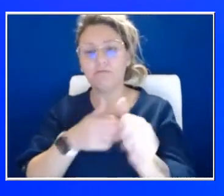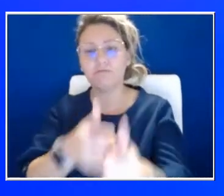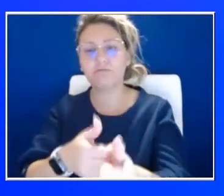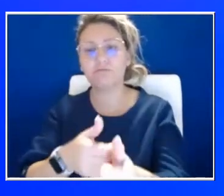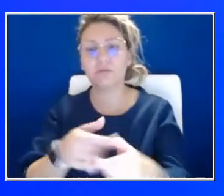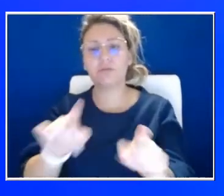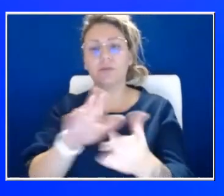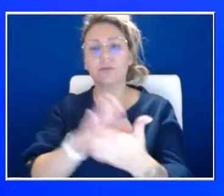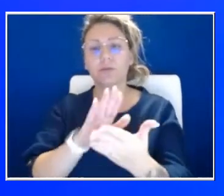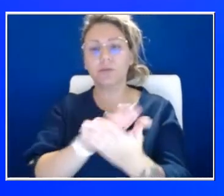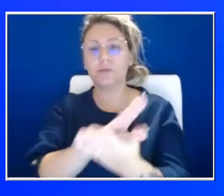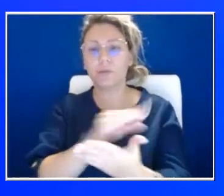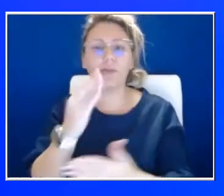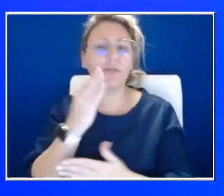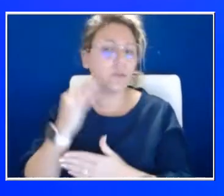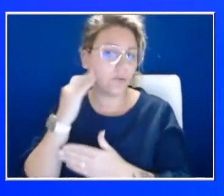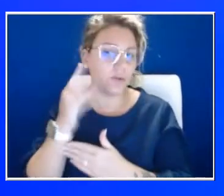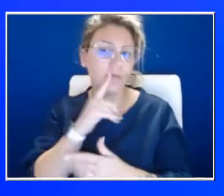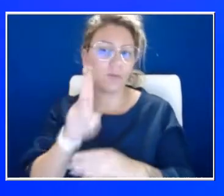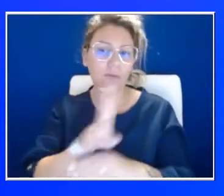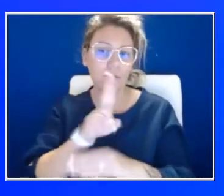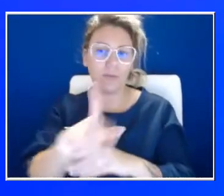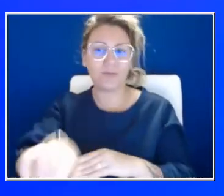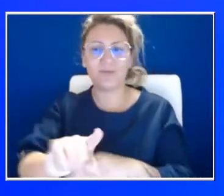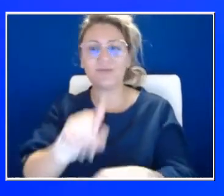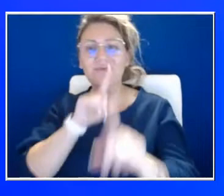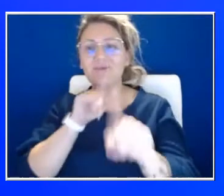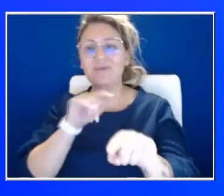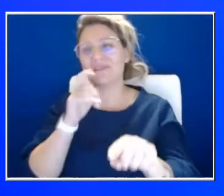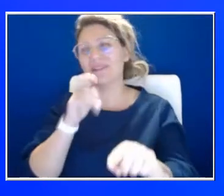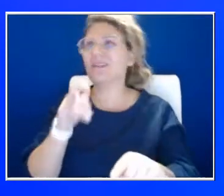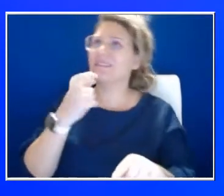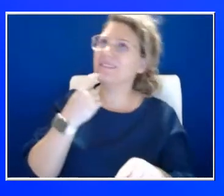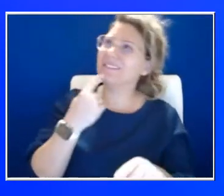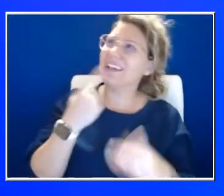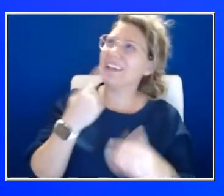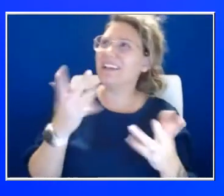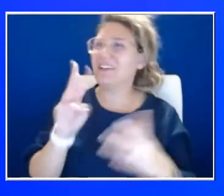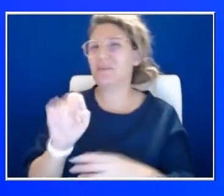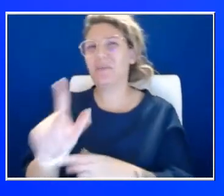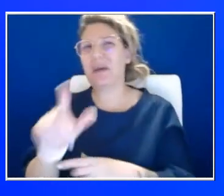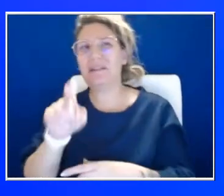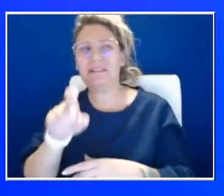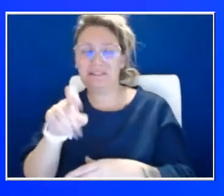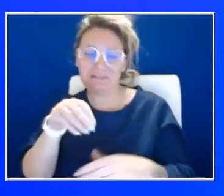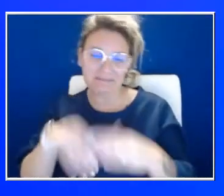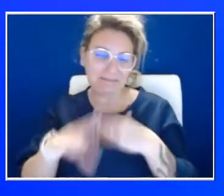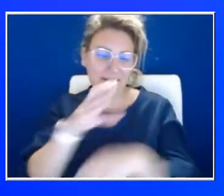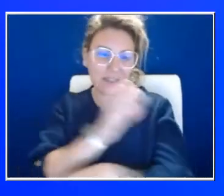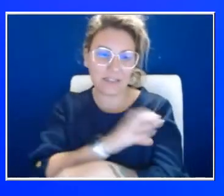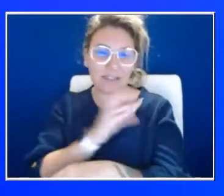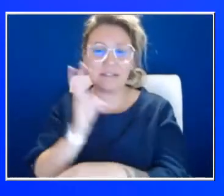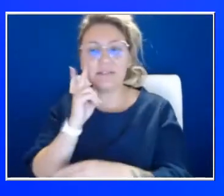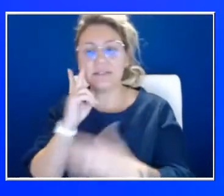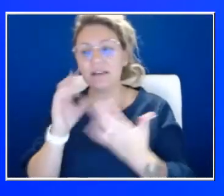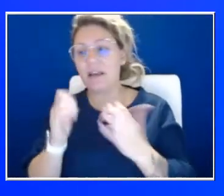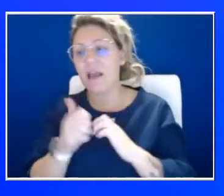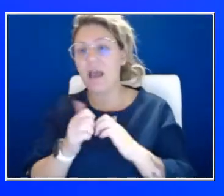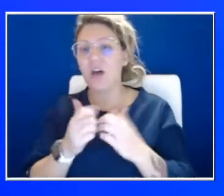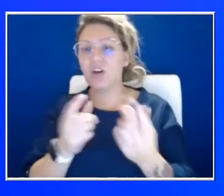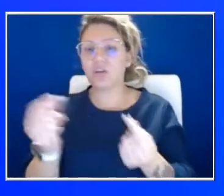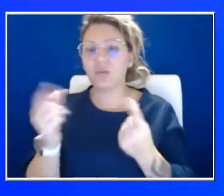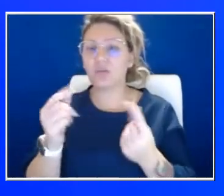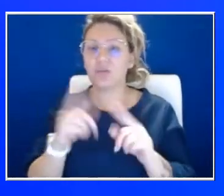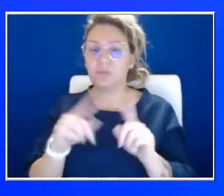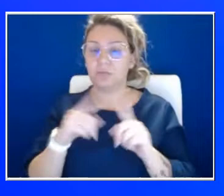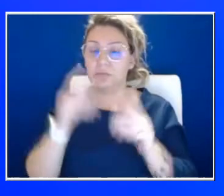and use those results. And so I don't have to say, well, I probably better get him in the clinic and see how he's doing. But I can determine determine then the follow-up.